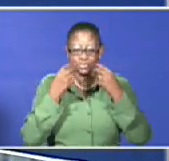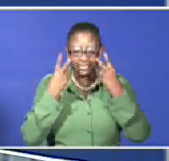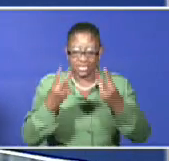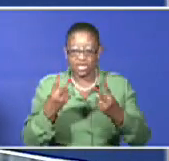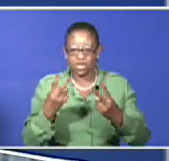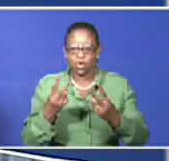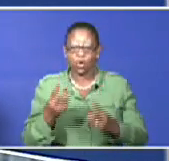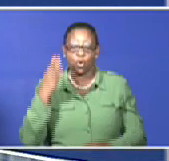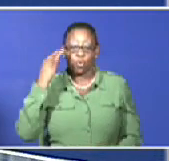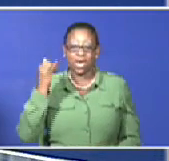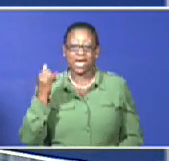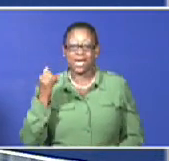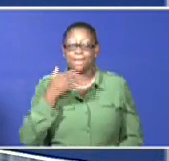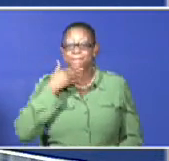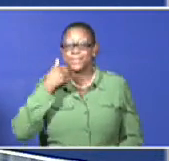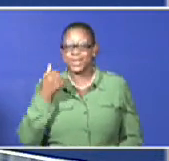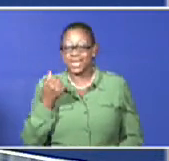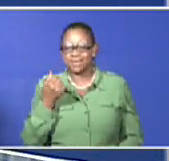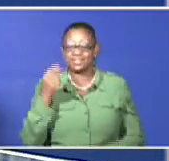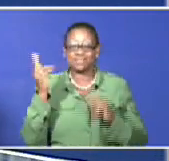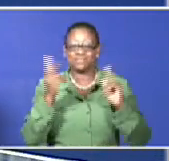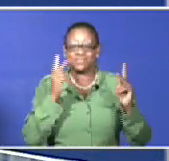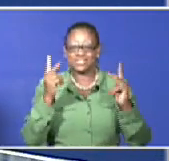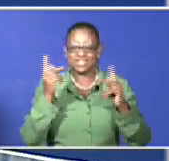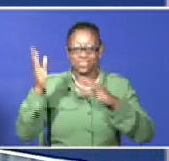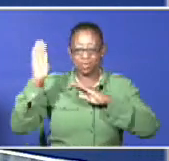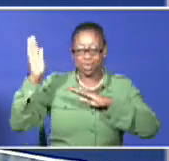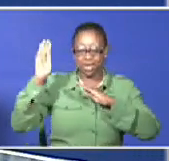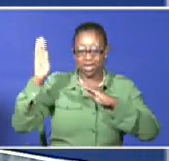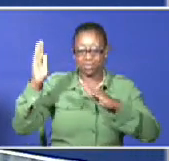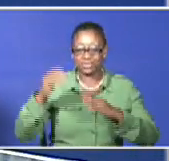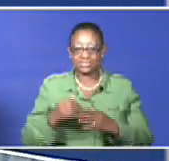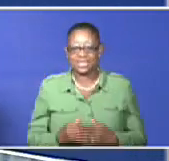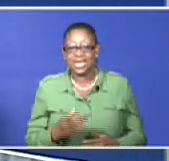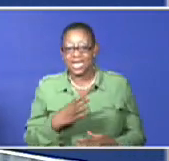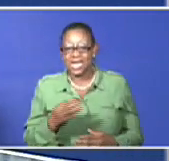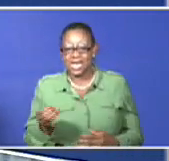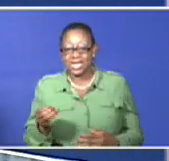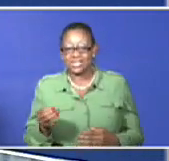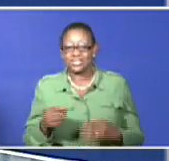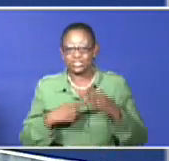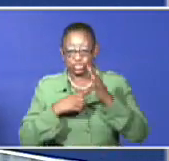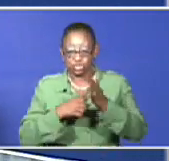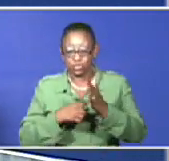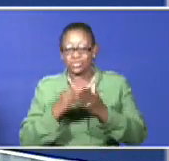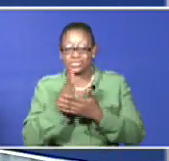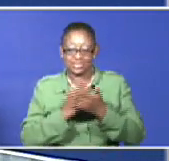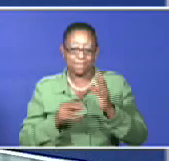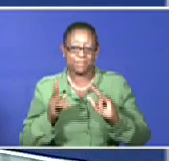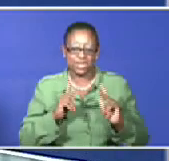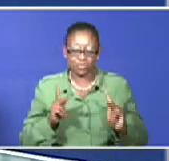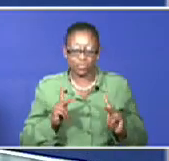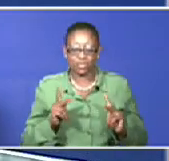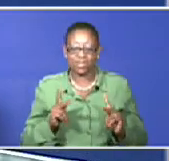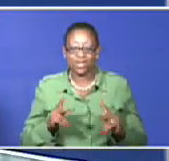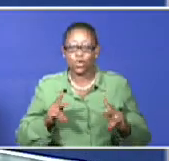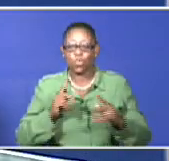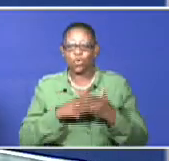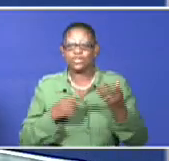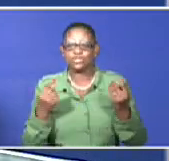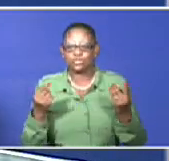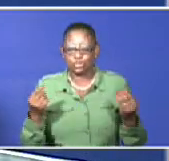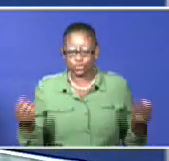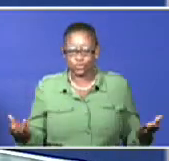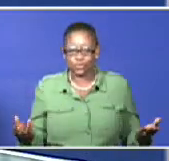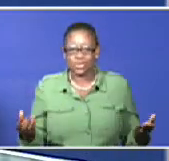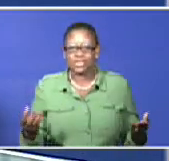flyaway campaign video featuring Bahamian American and rock entertainer Lenny Kravitz. Tourism officials took all things Bahamian